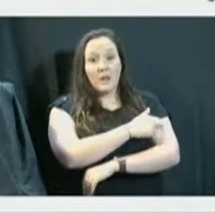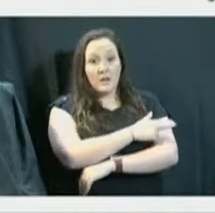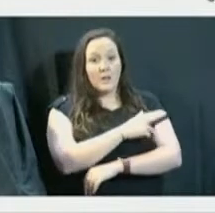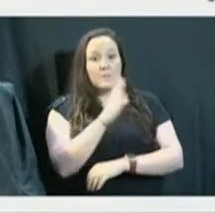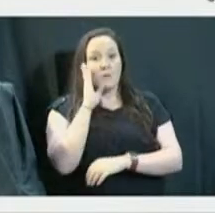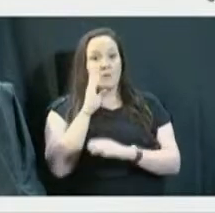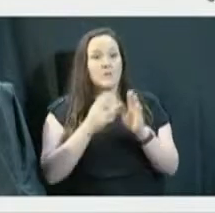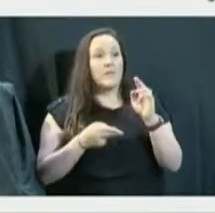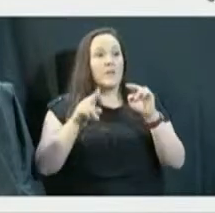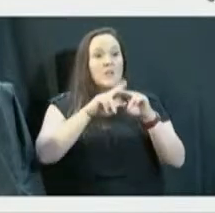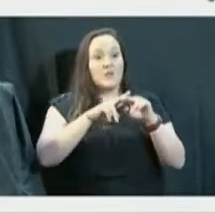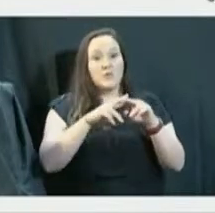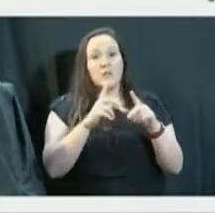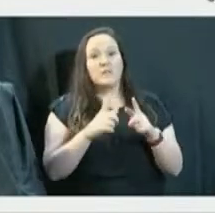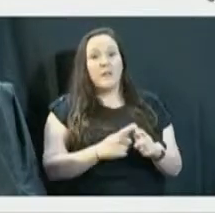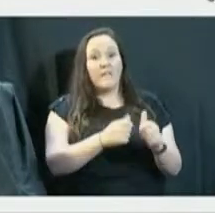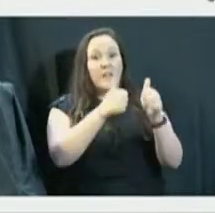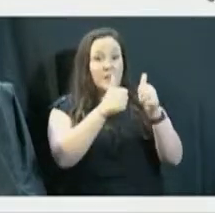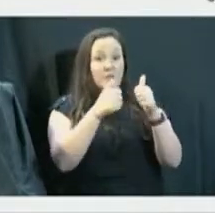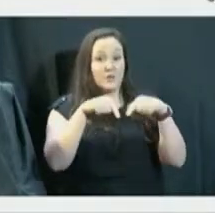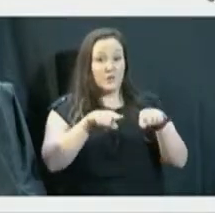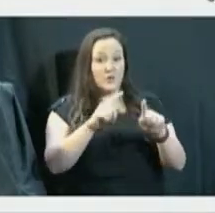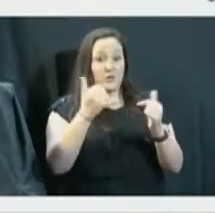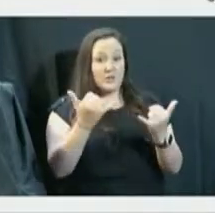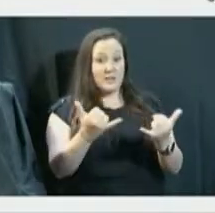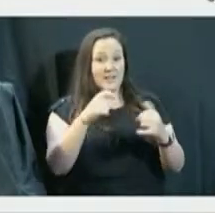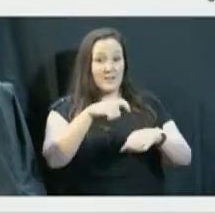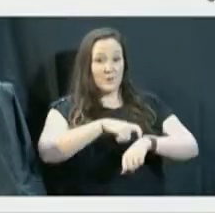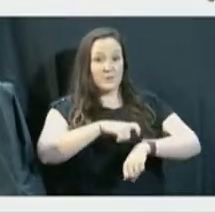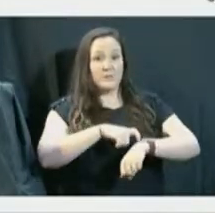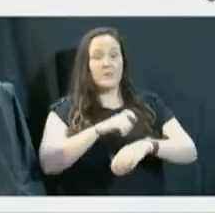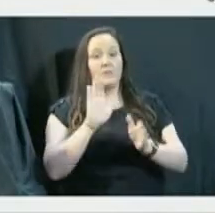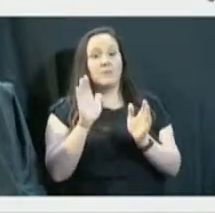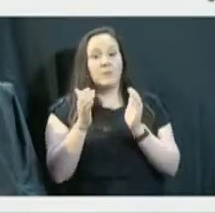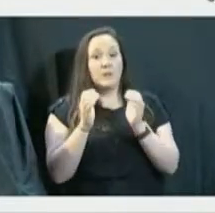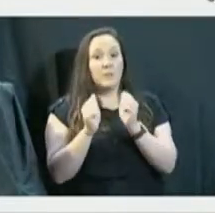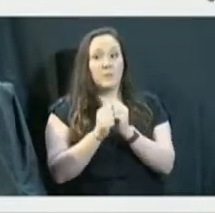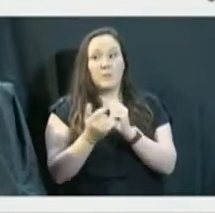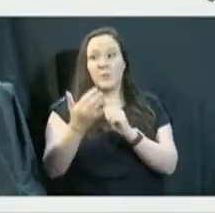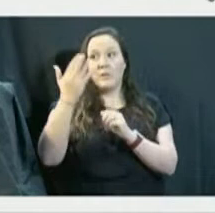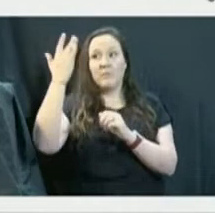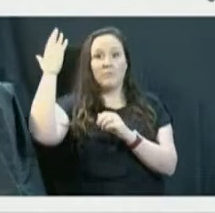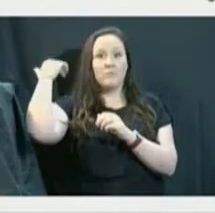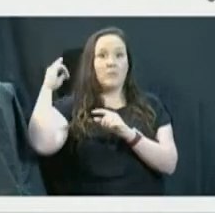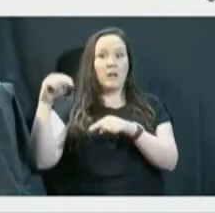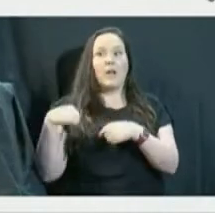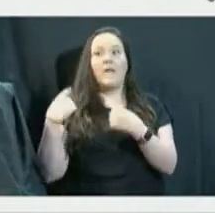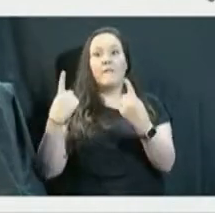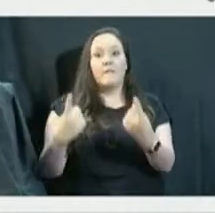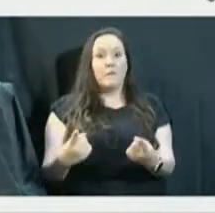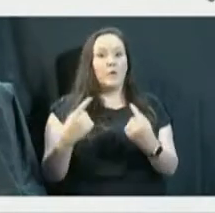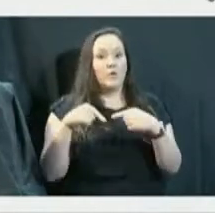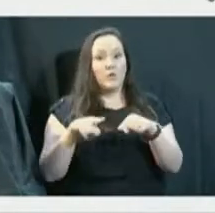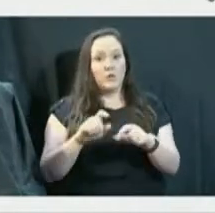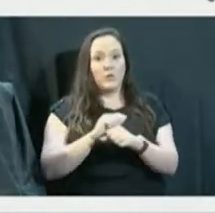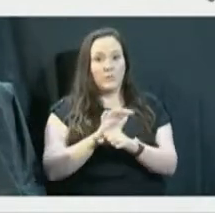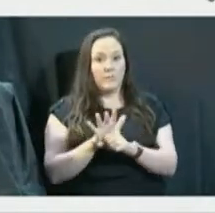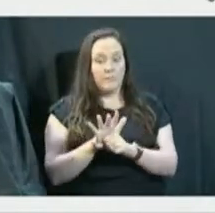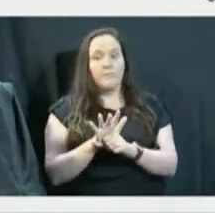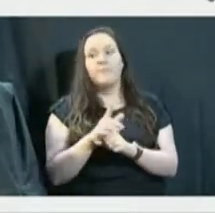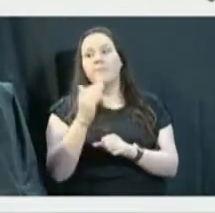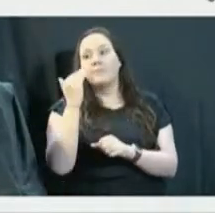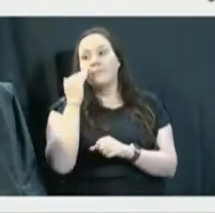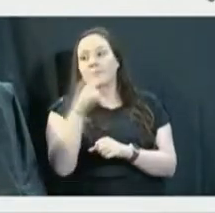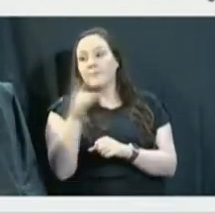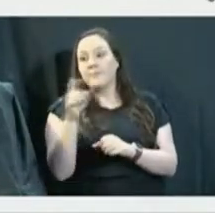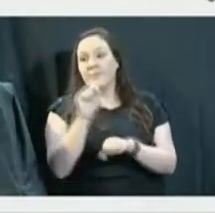Hospitalizations have increased at a faster rate during this time period than they ever have at any point in the pandemic. And I know you folks who are working in the